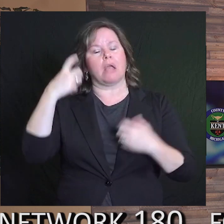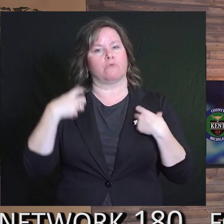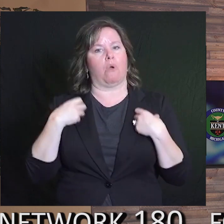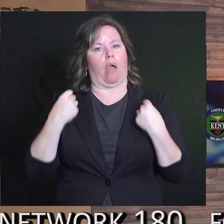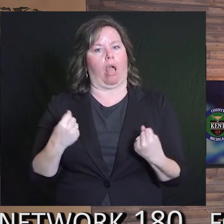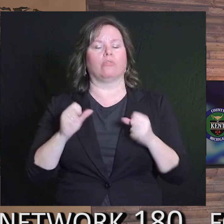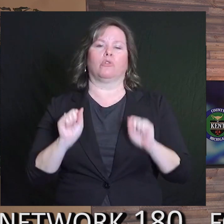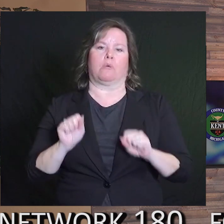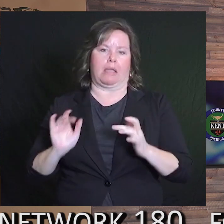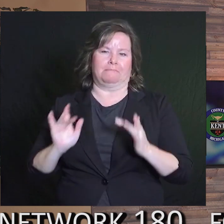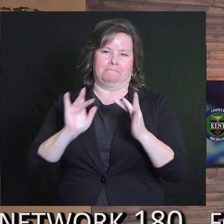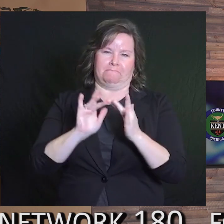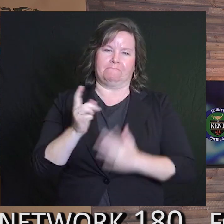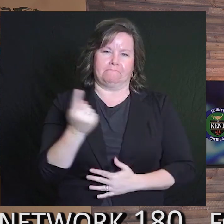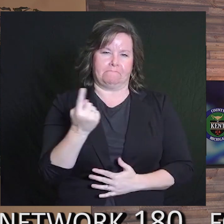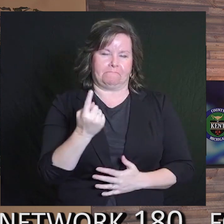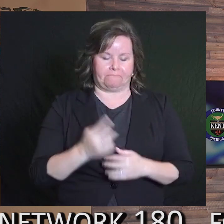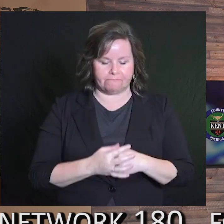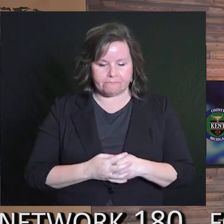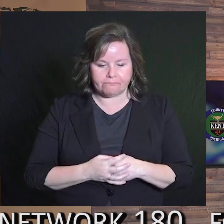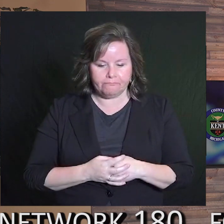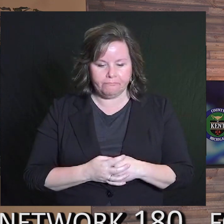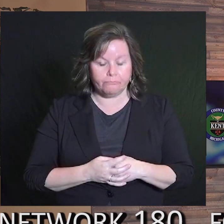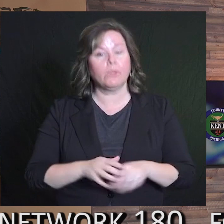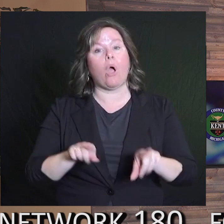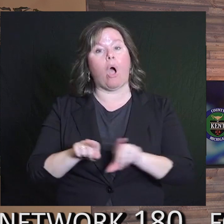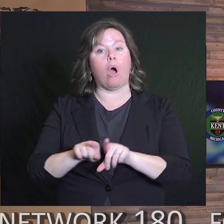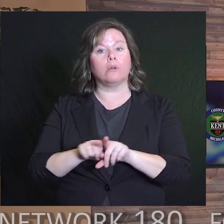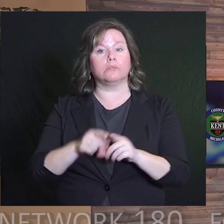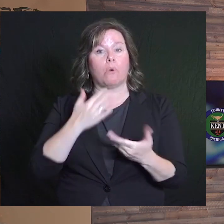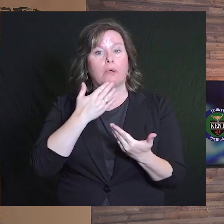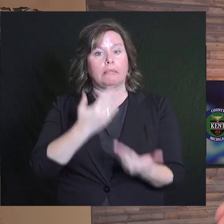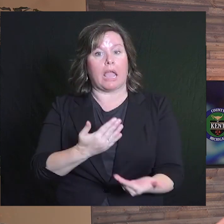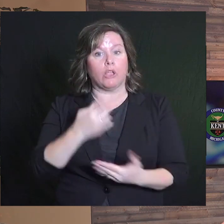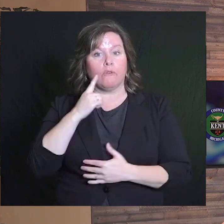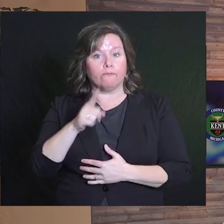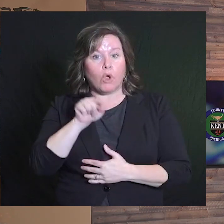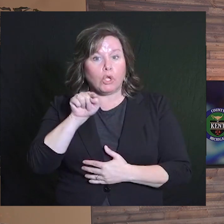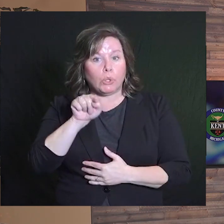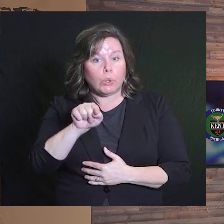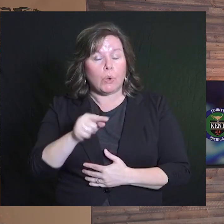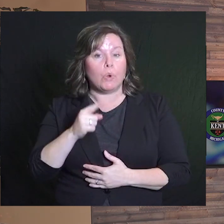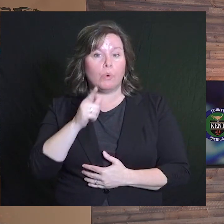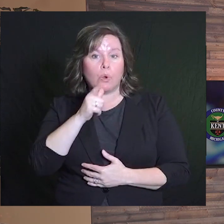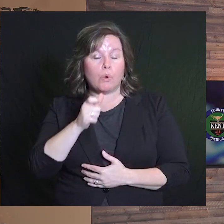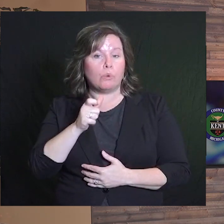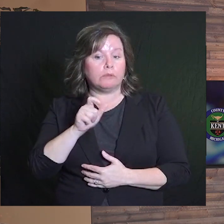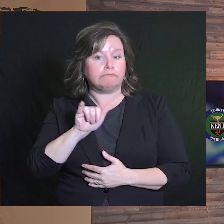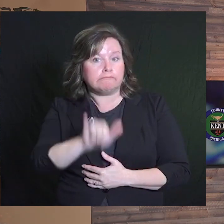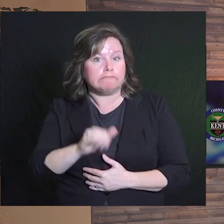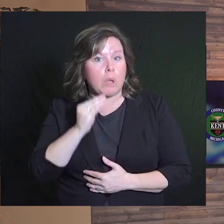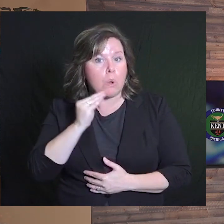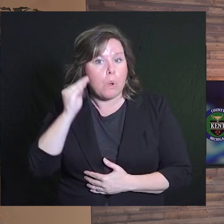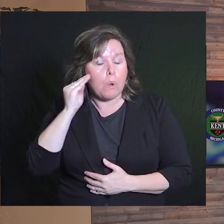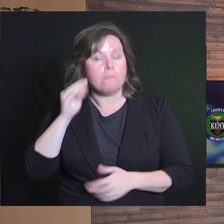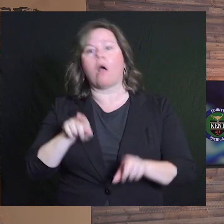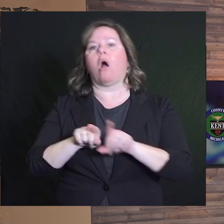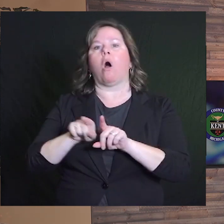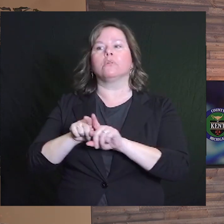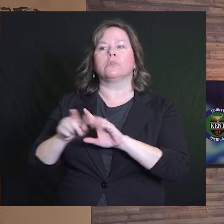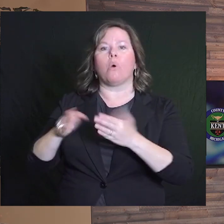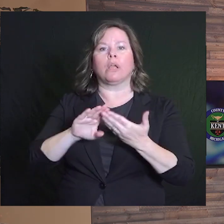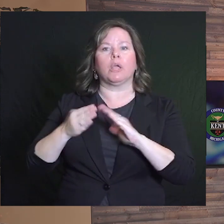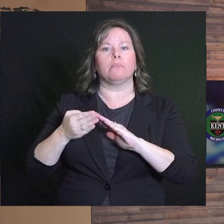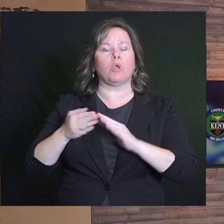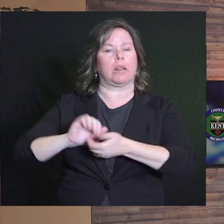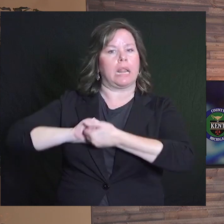time. I also want to say thank you. Thanks to all of you at home, and also thank you to all of our community partners and everyone